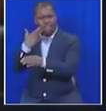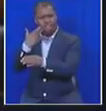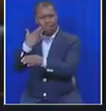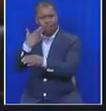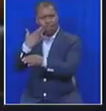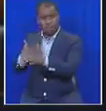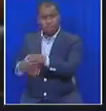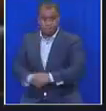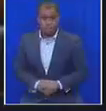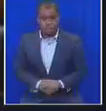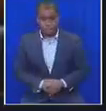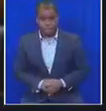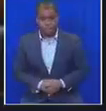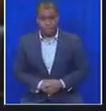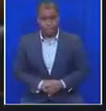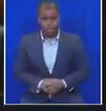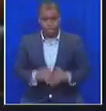country?